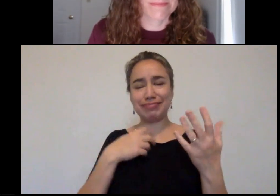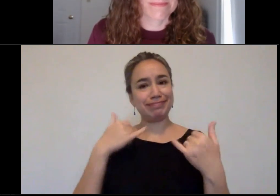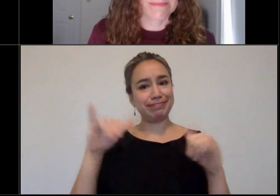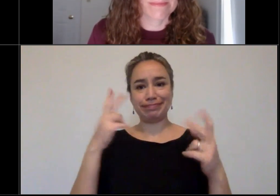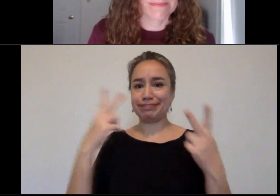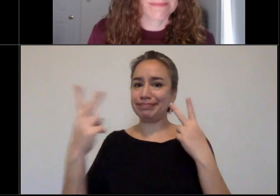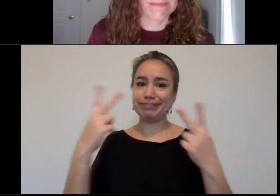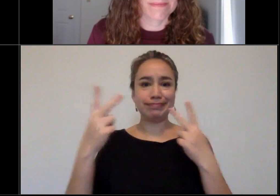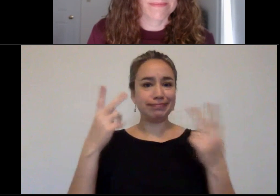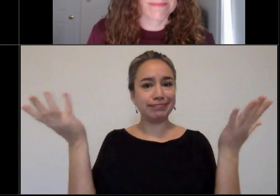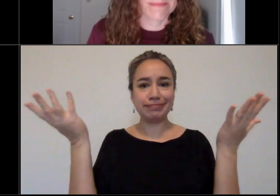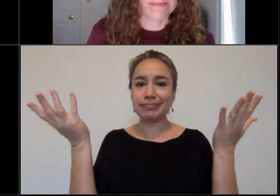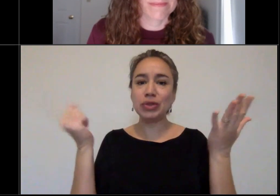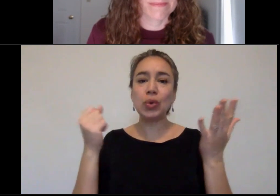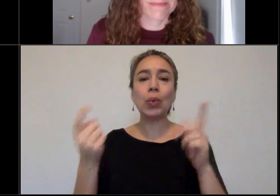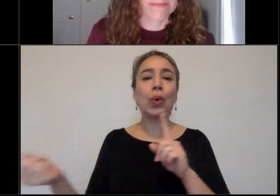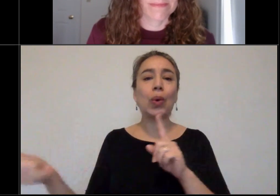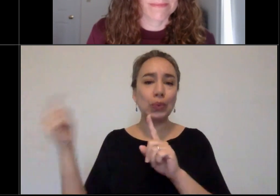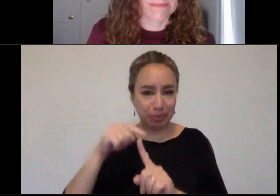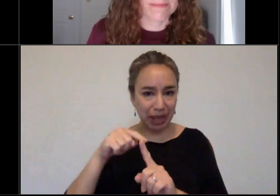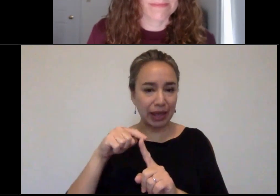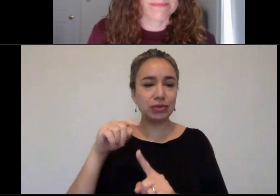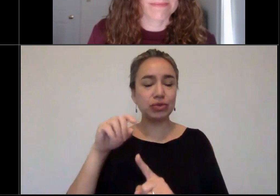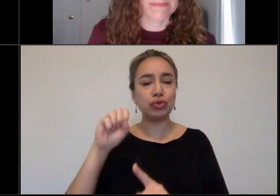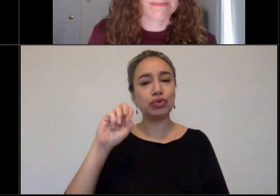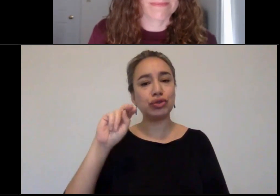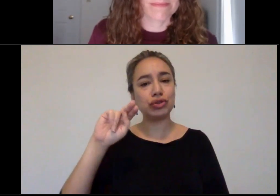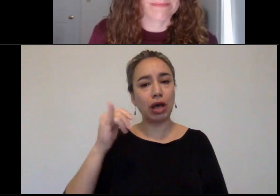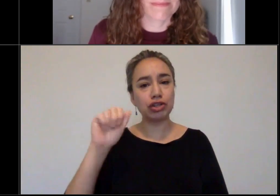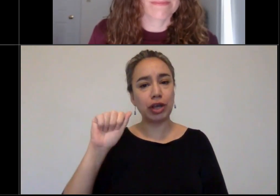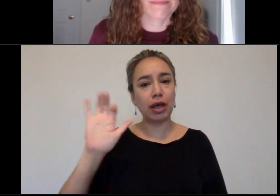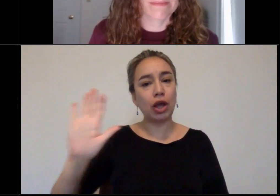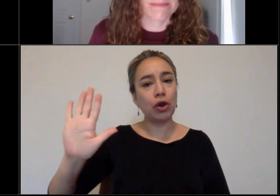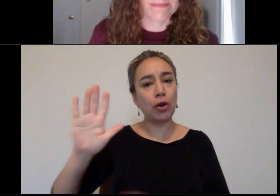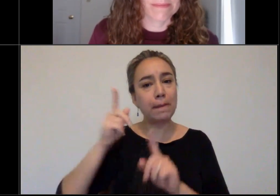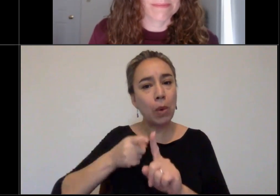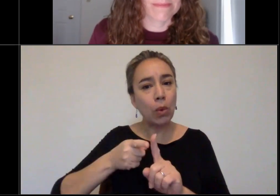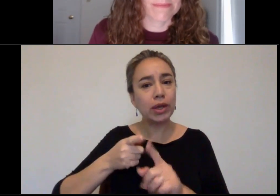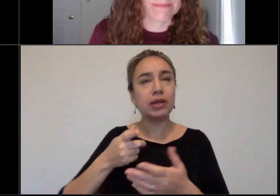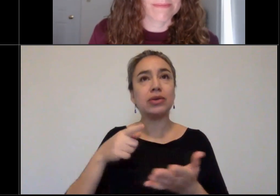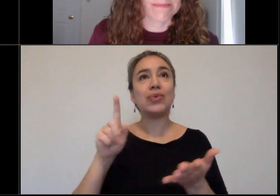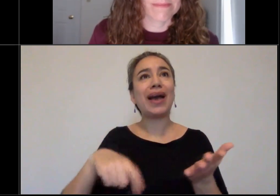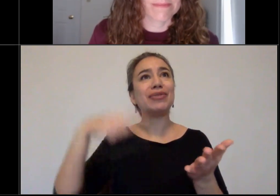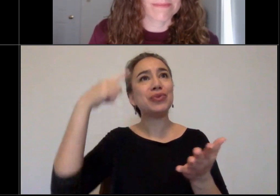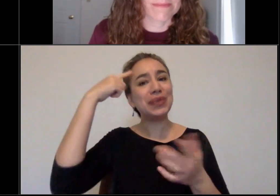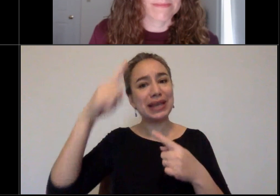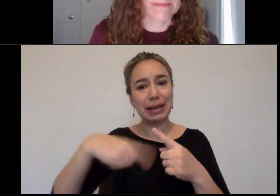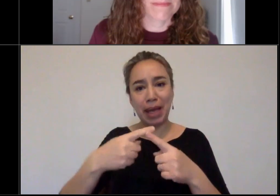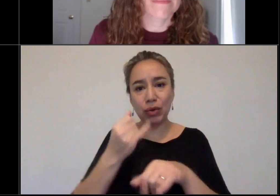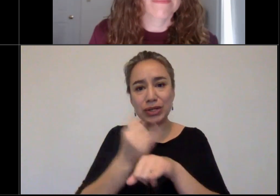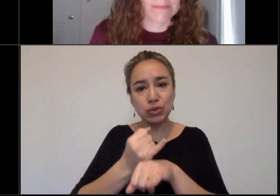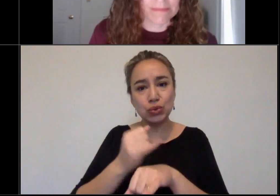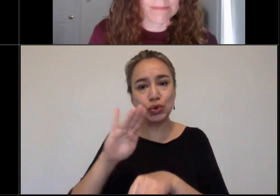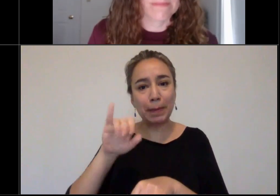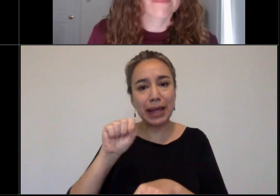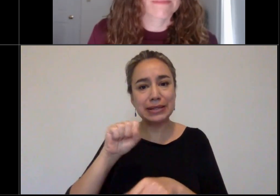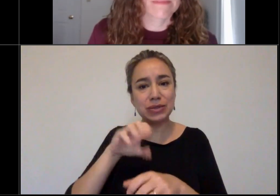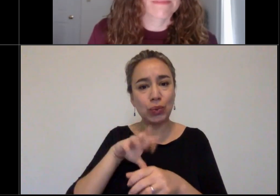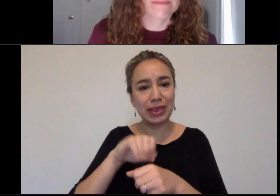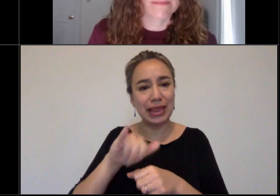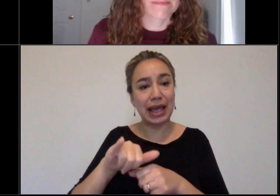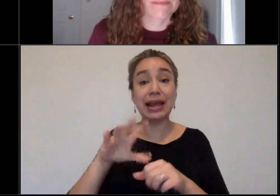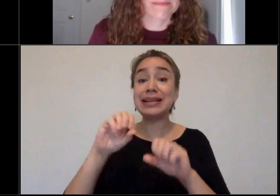and it kind of goes back to Sandra's point of like, we have to think about like the institutional biases and the biases at the level of